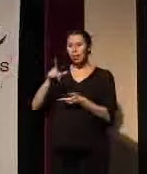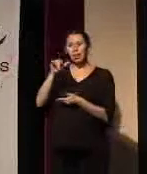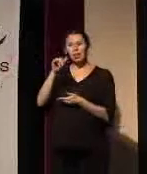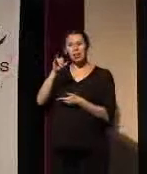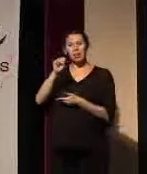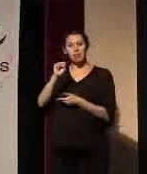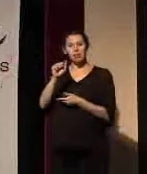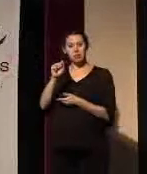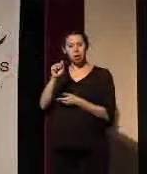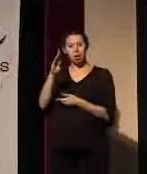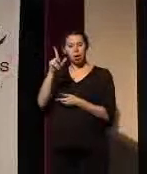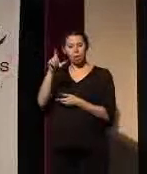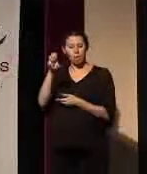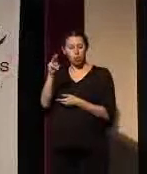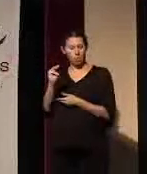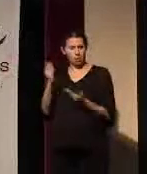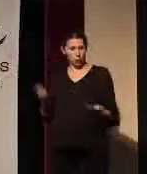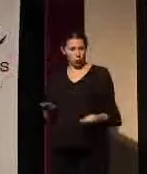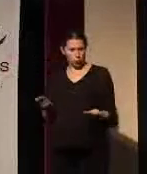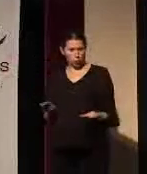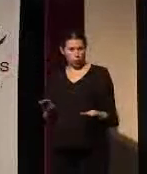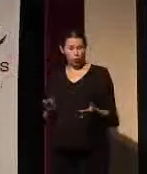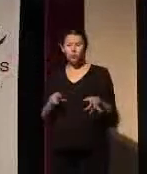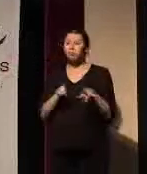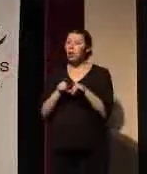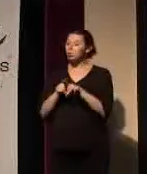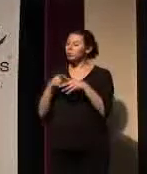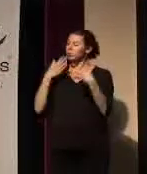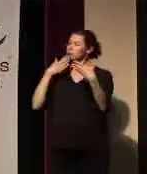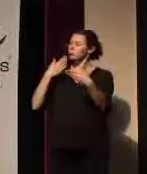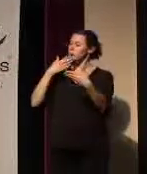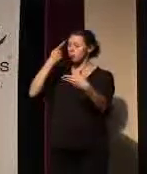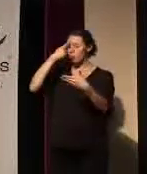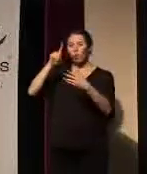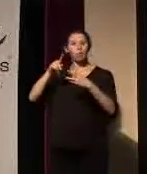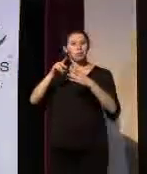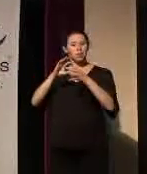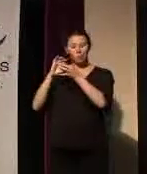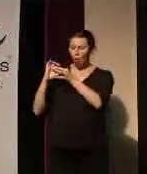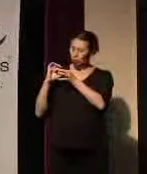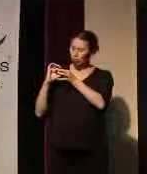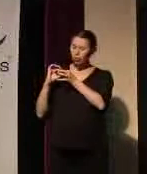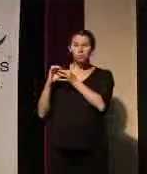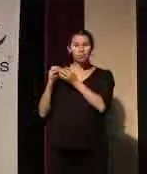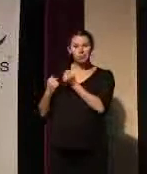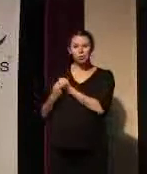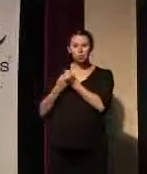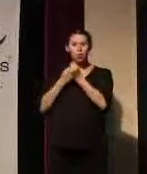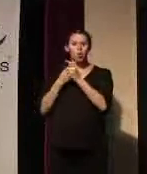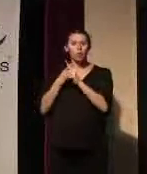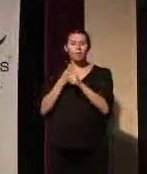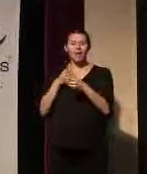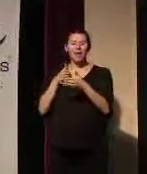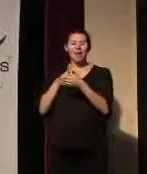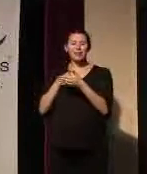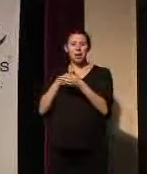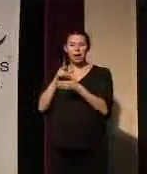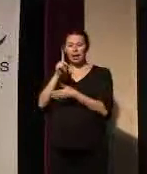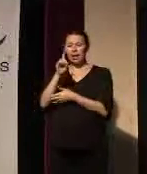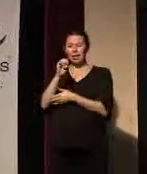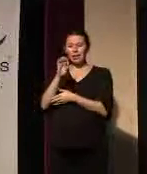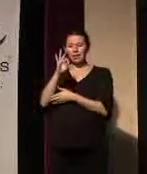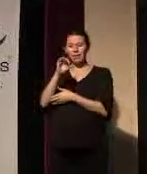our community. We're also very grateful for the partnership and support of the Anti-Defamation League, the Diversity